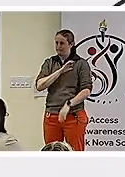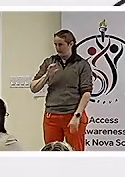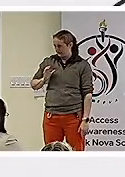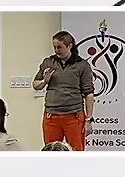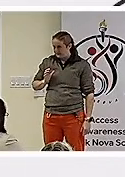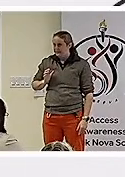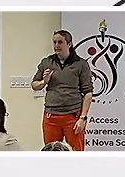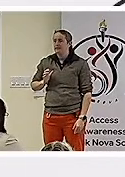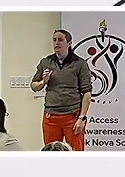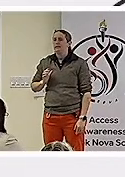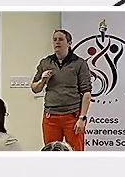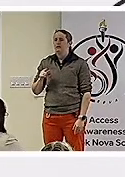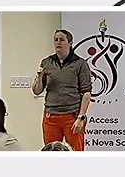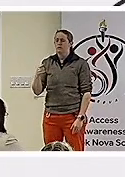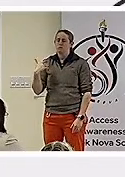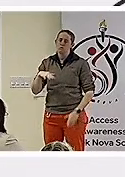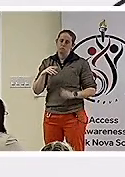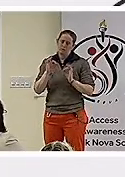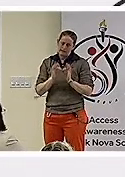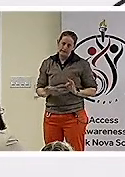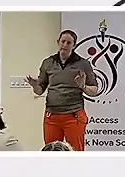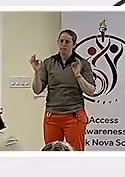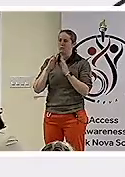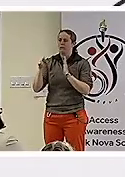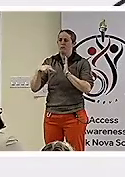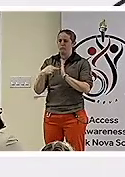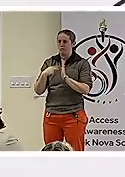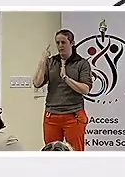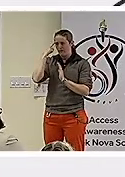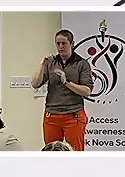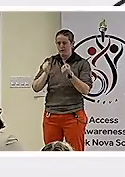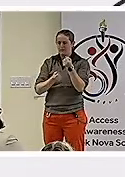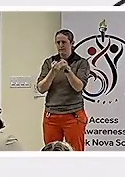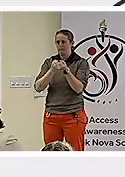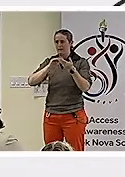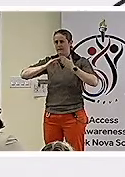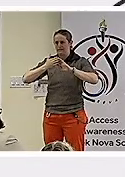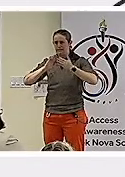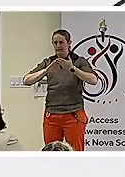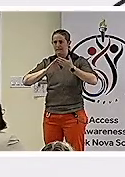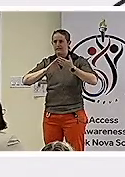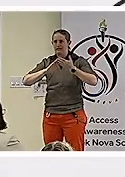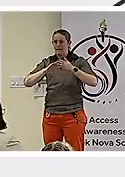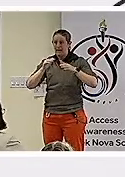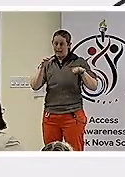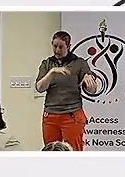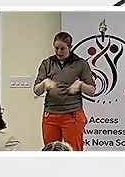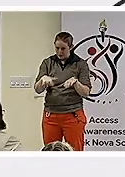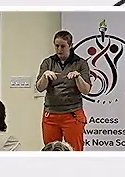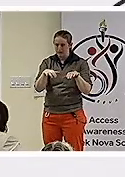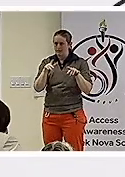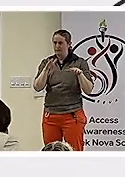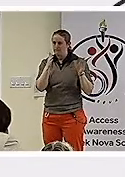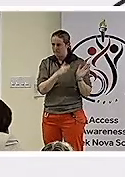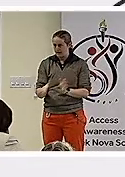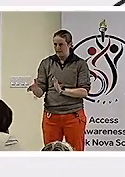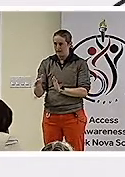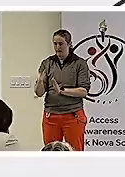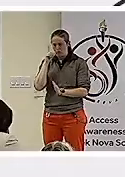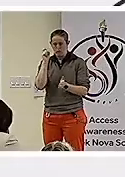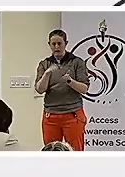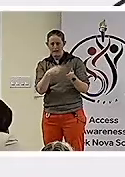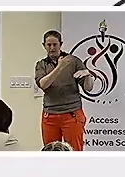plays an important role in supporting the town's Accessibility Action Plan and helping identify barriers that